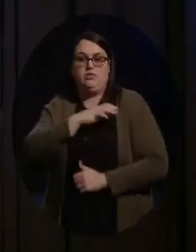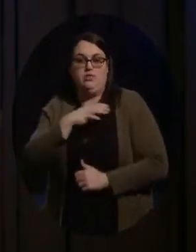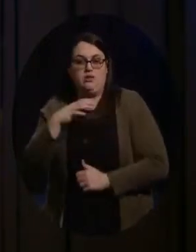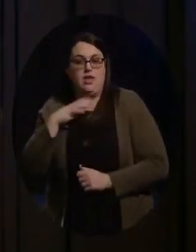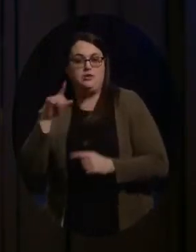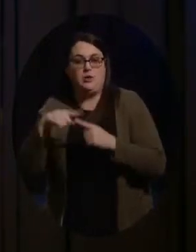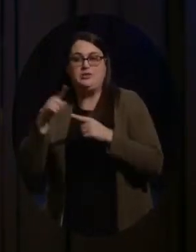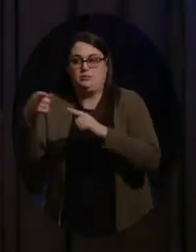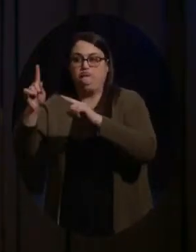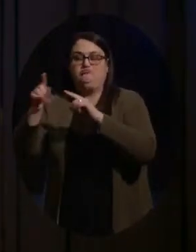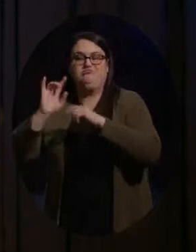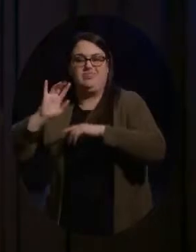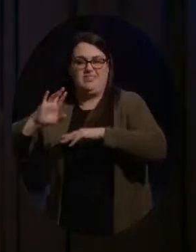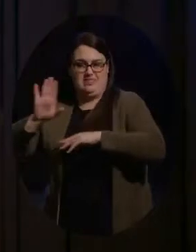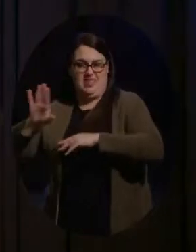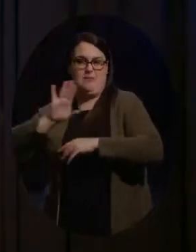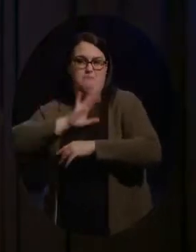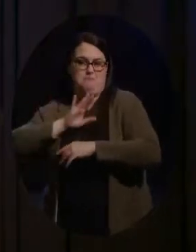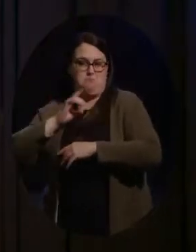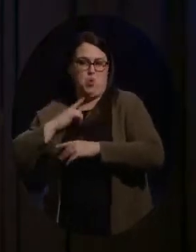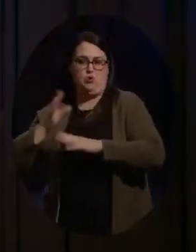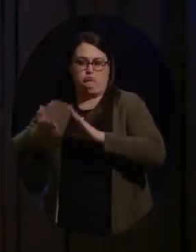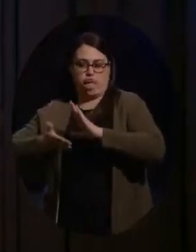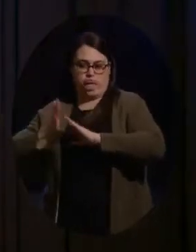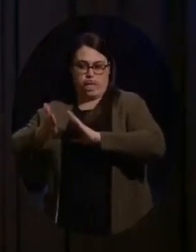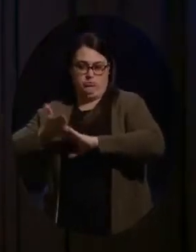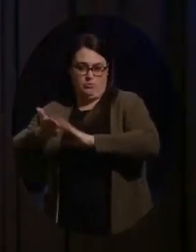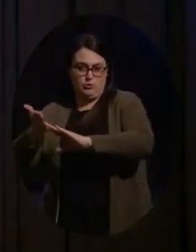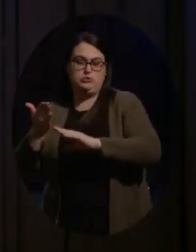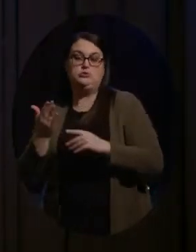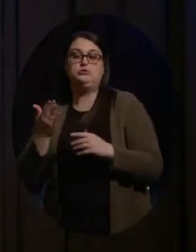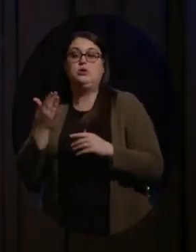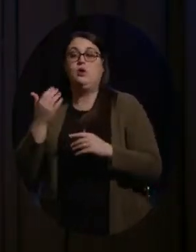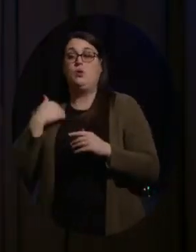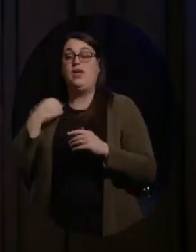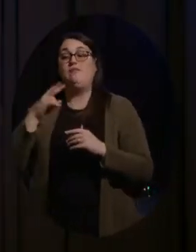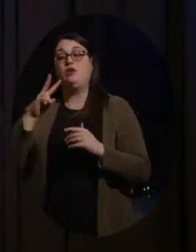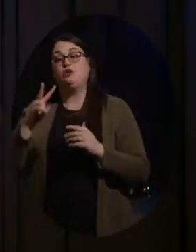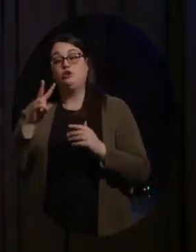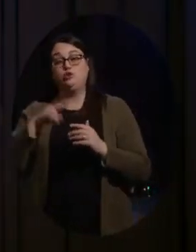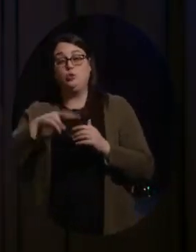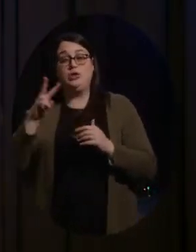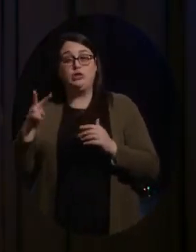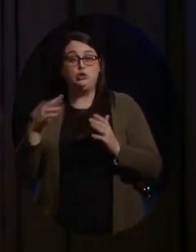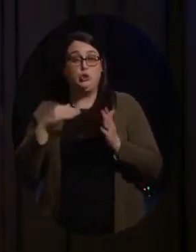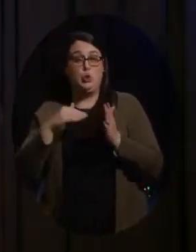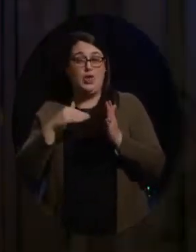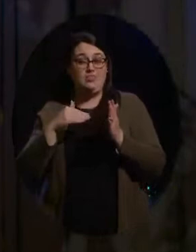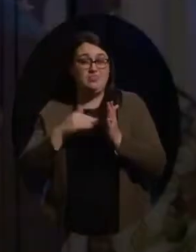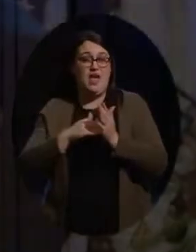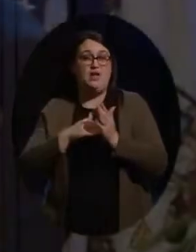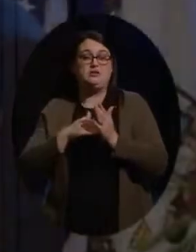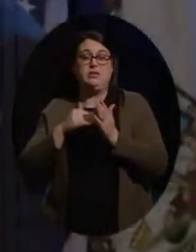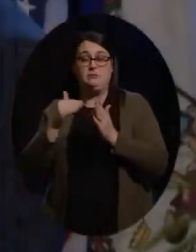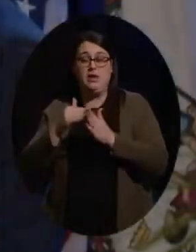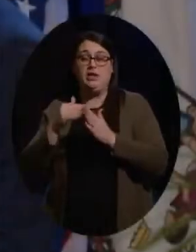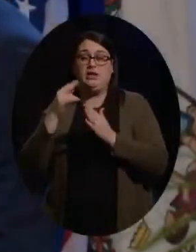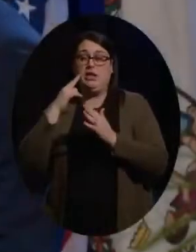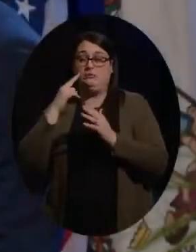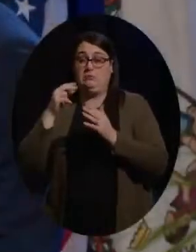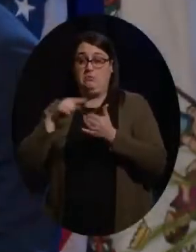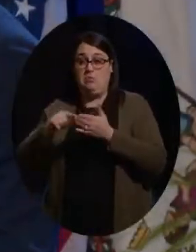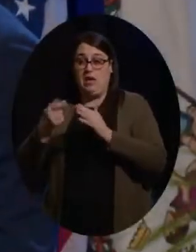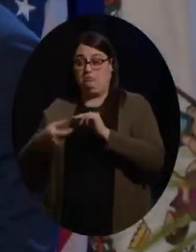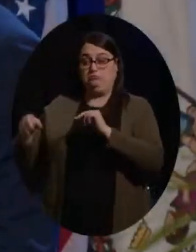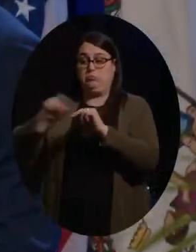it's operational. We've allocated $22 million in pay increases for our police officers and firefighters, the most significant